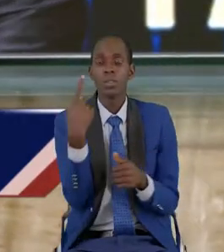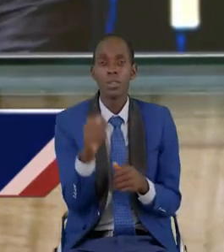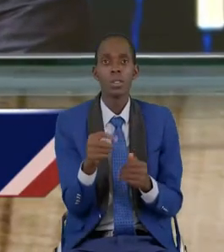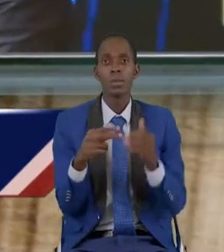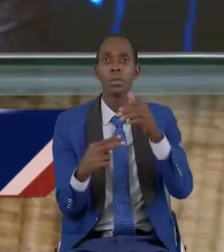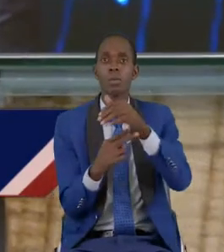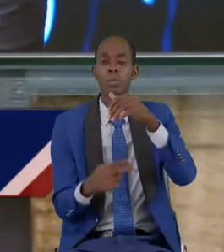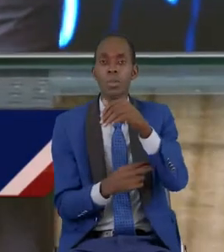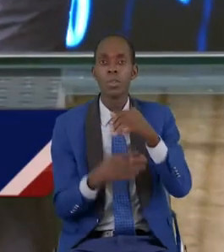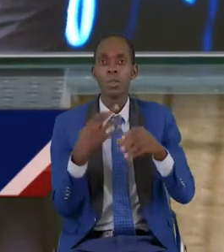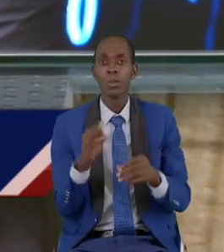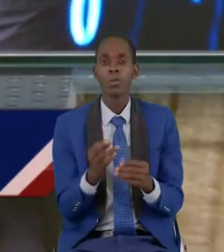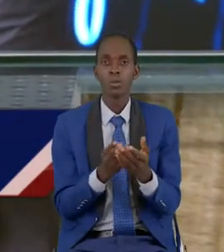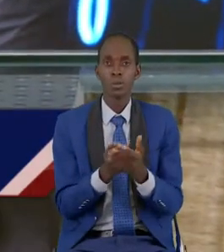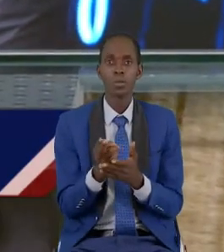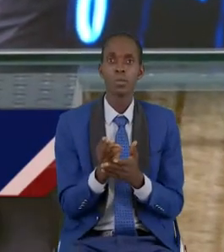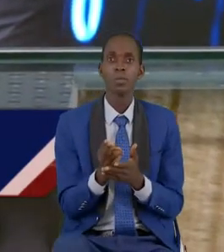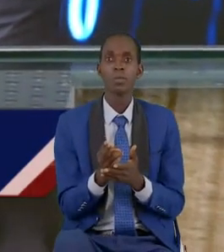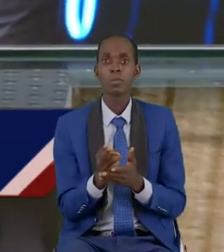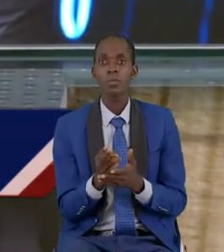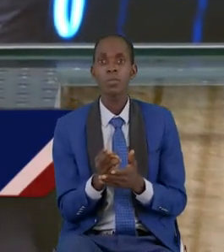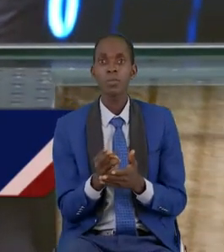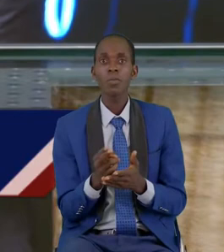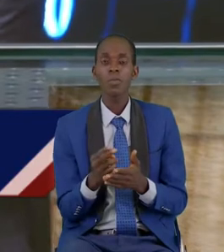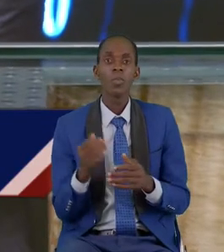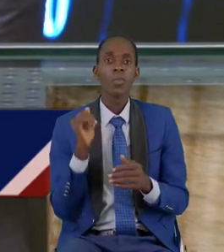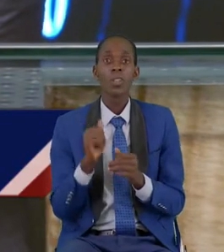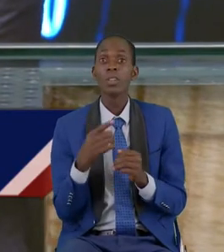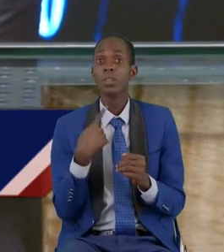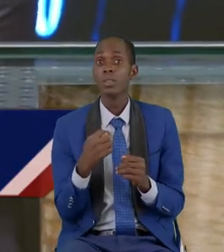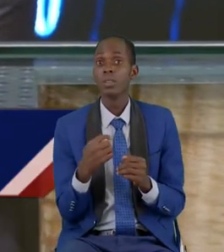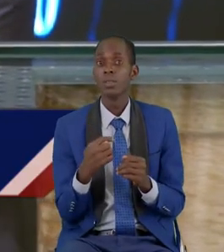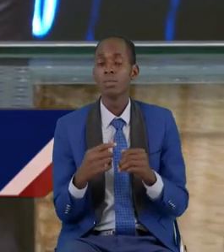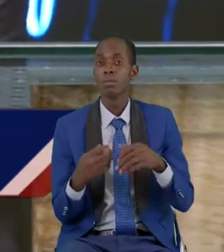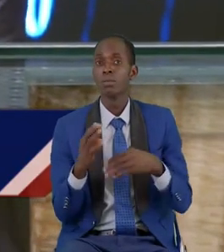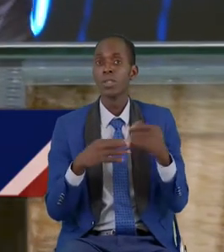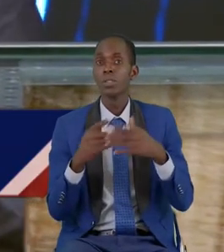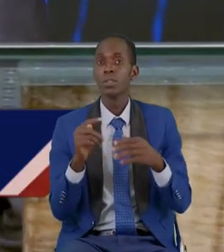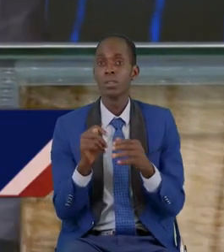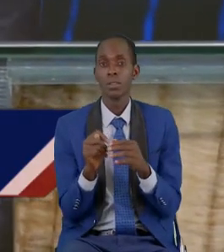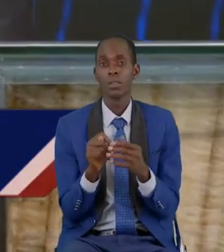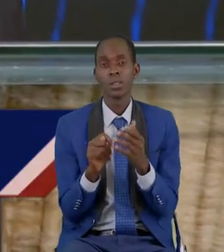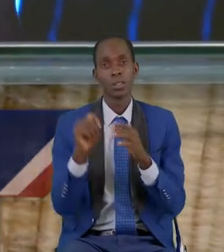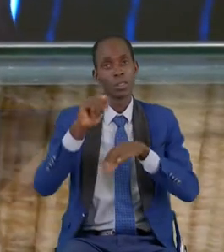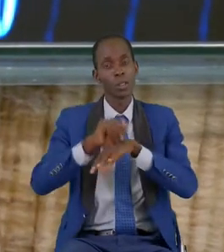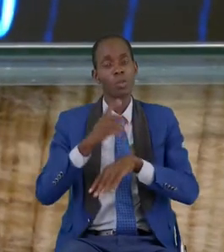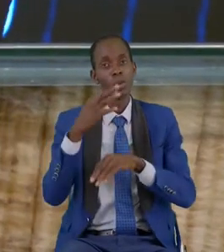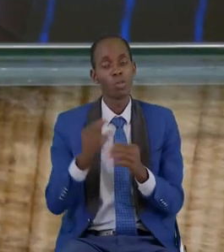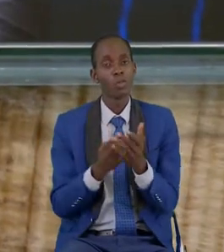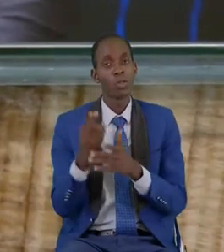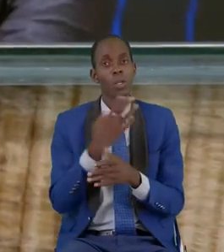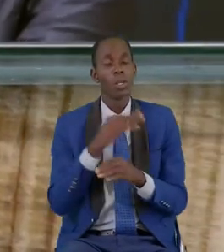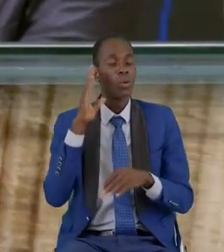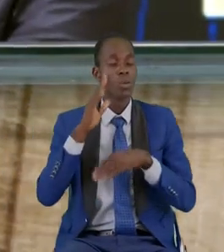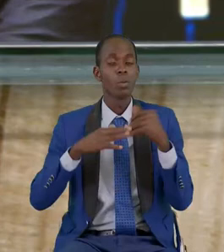That's the pillar on which we build the temple of truth. And we build everything we want to